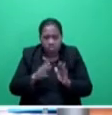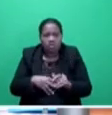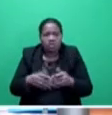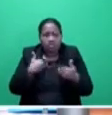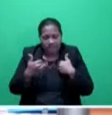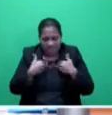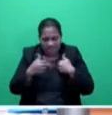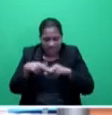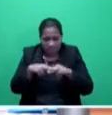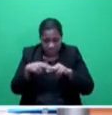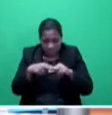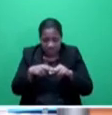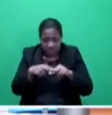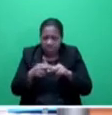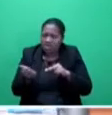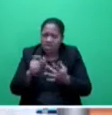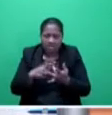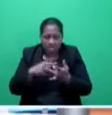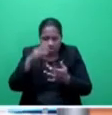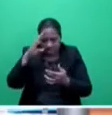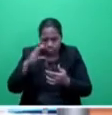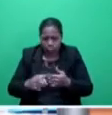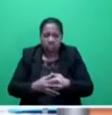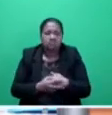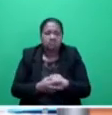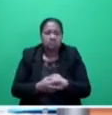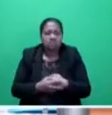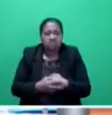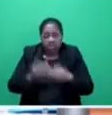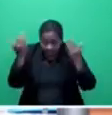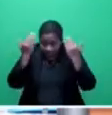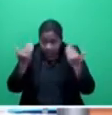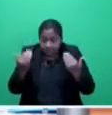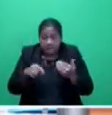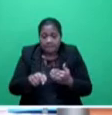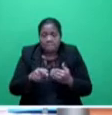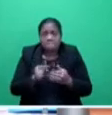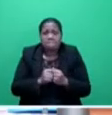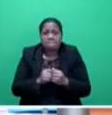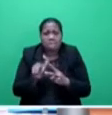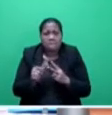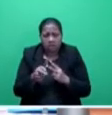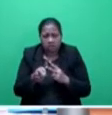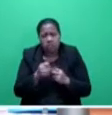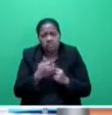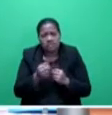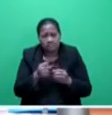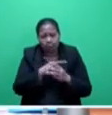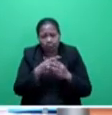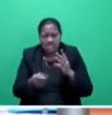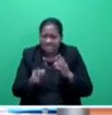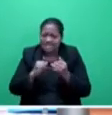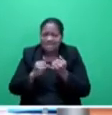in Fiji or any other country for that matter. Mr. Speaker, sir, the bill also amends Section 3, subsection 5 of